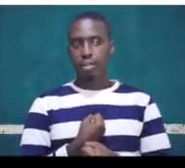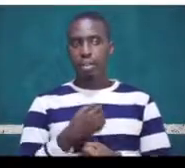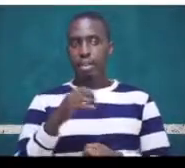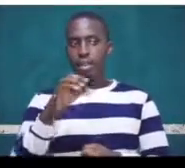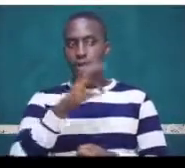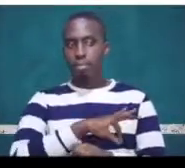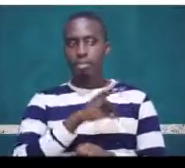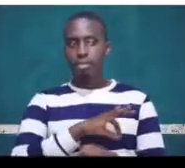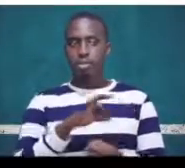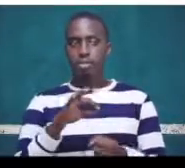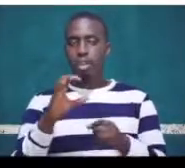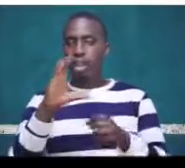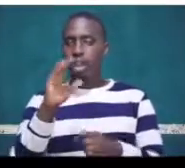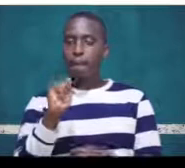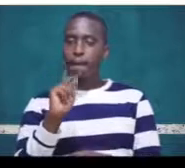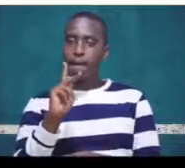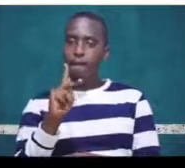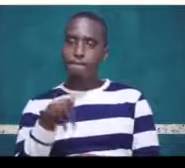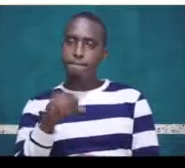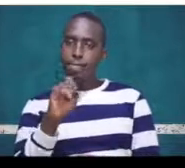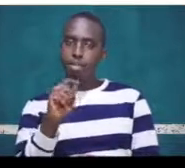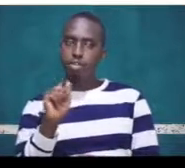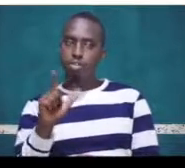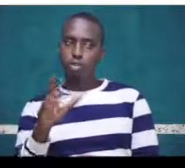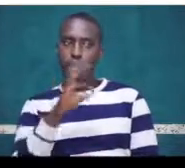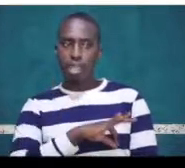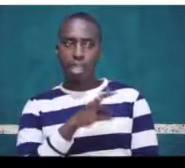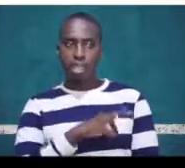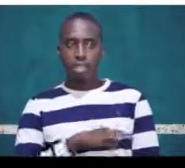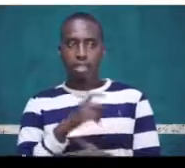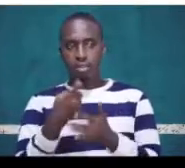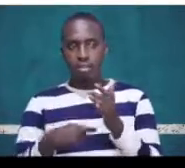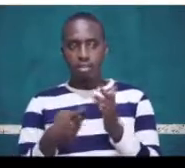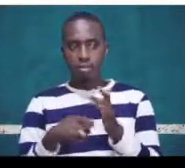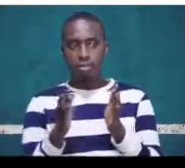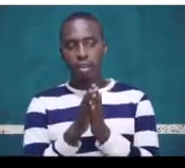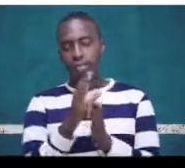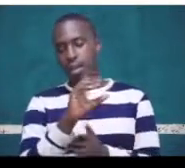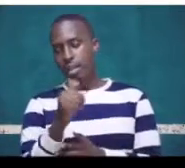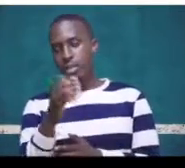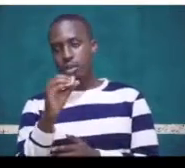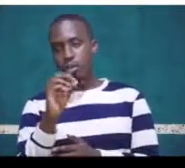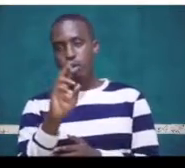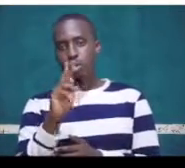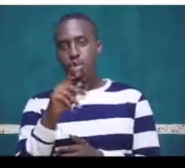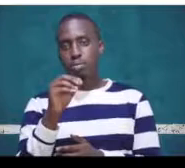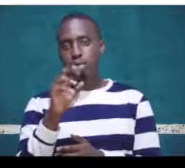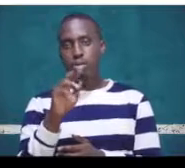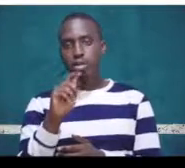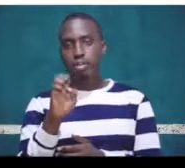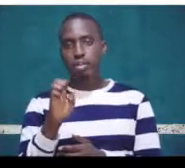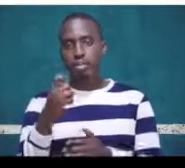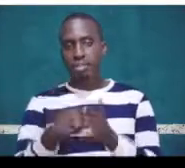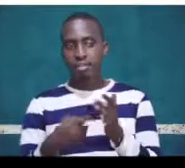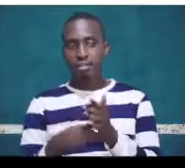We have main allowable deduction and tax credits, and we have other corporate taxes. When you